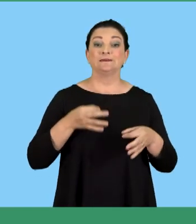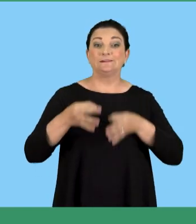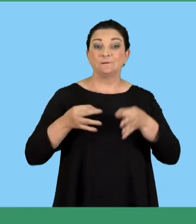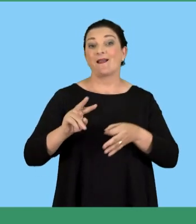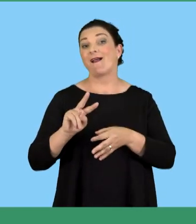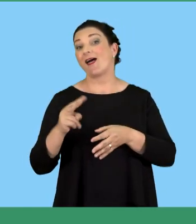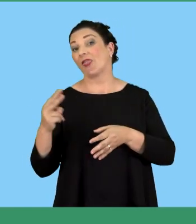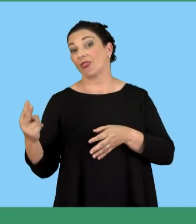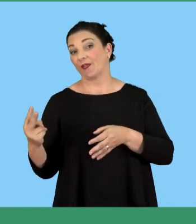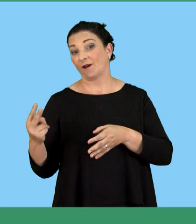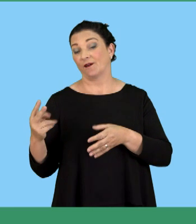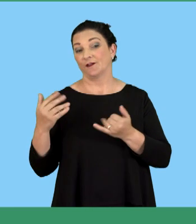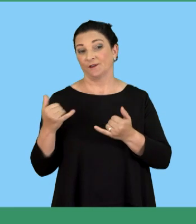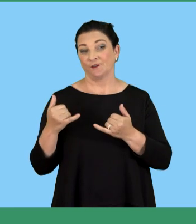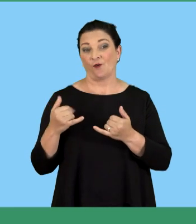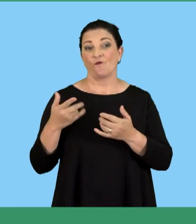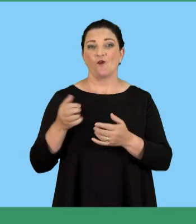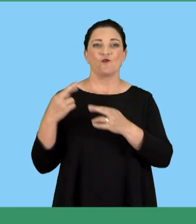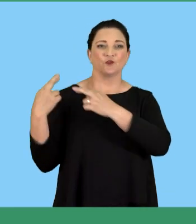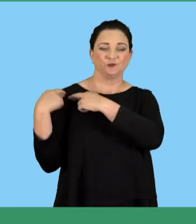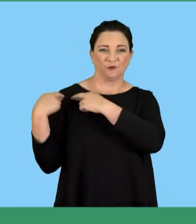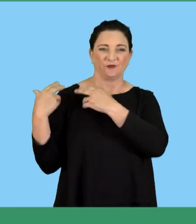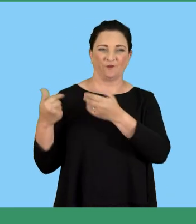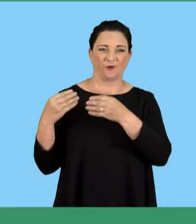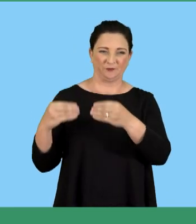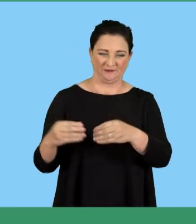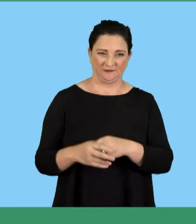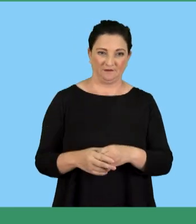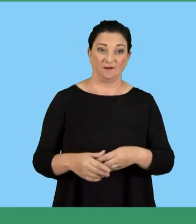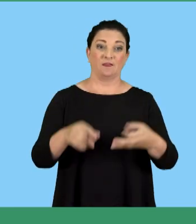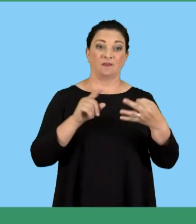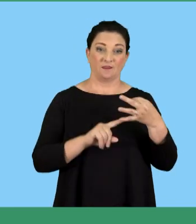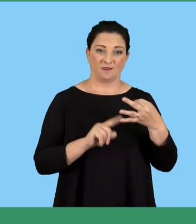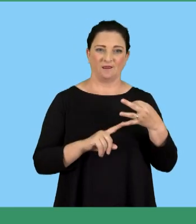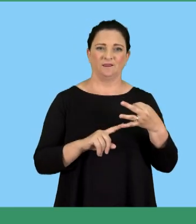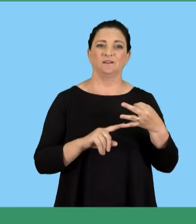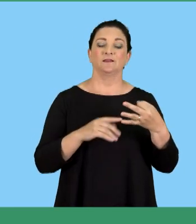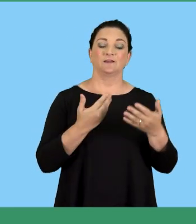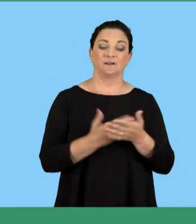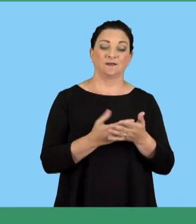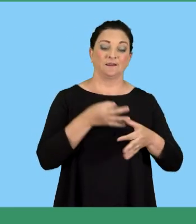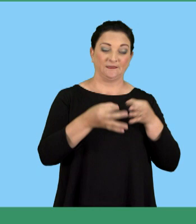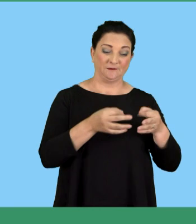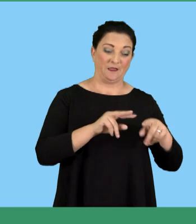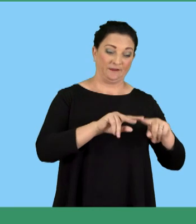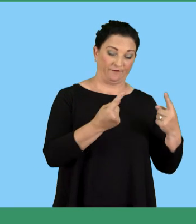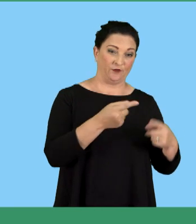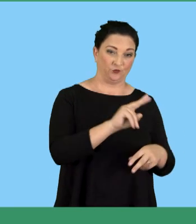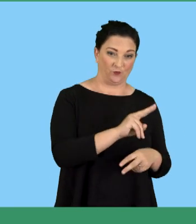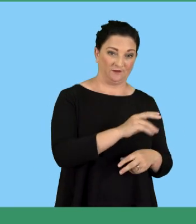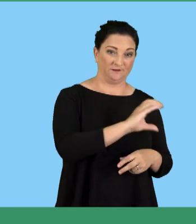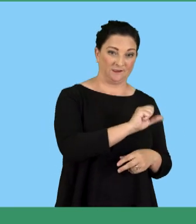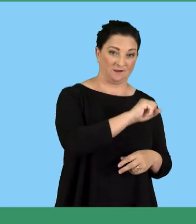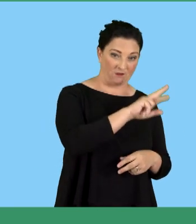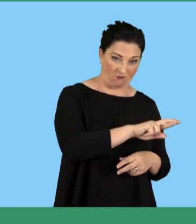explain other purposes of corporate social responsibility for the business. Thereafter, explain the differences between corporate social